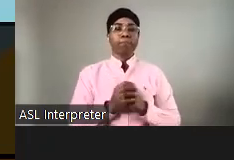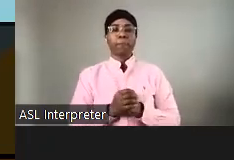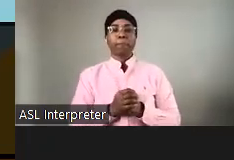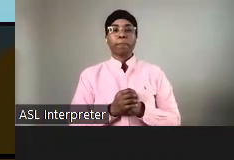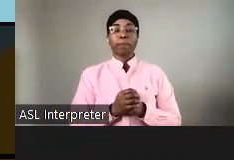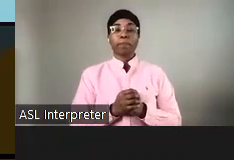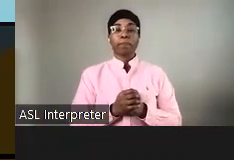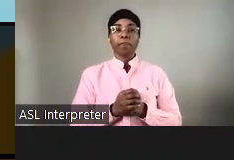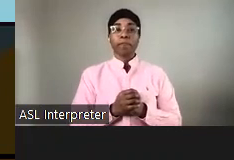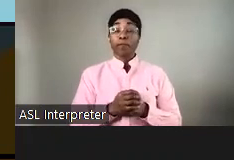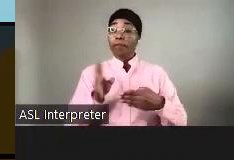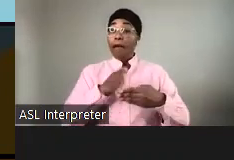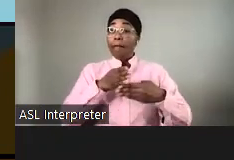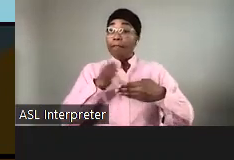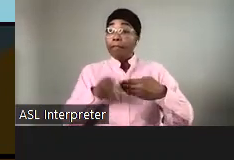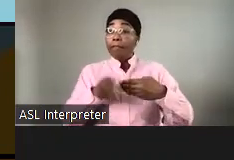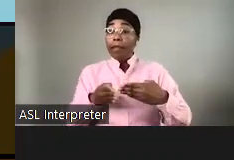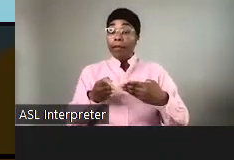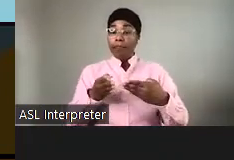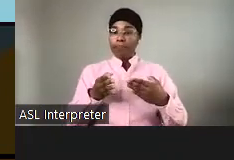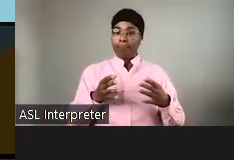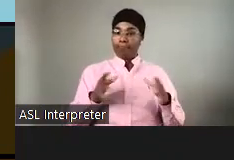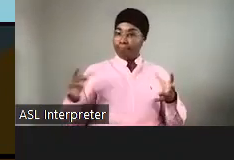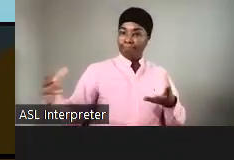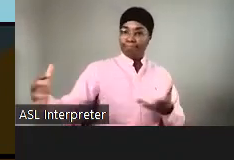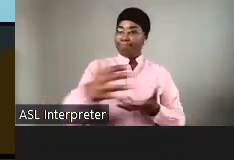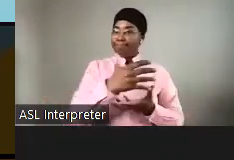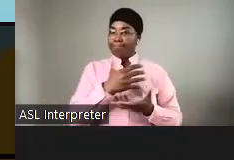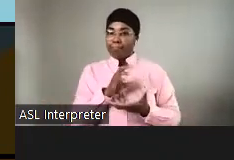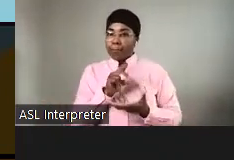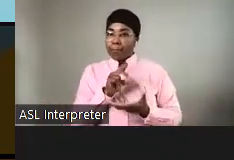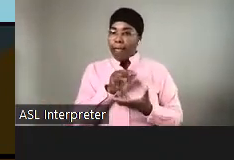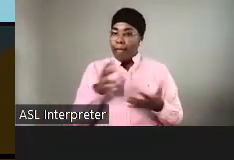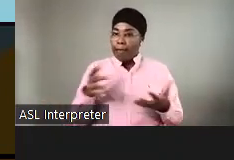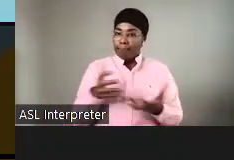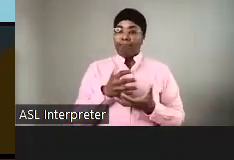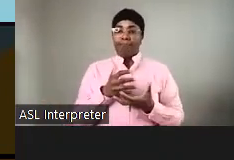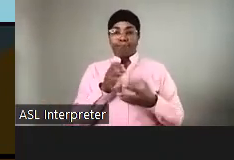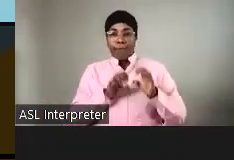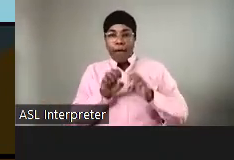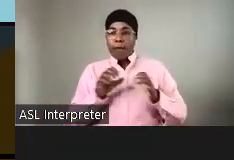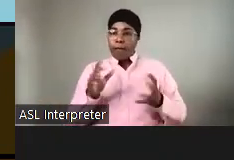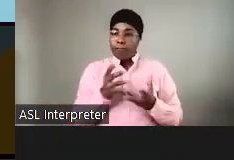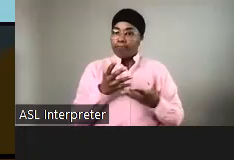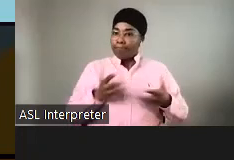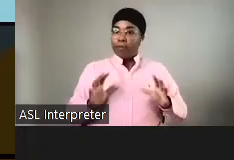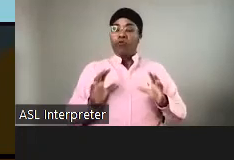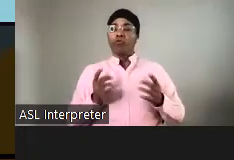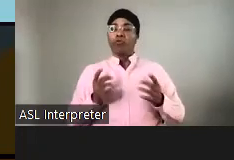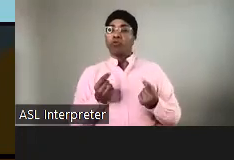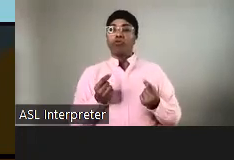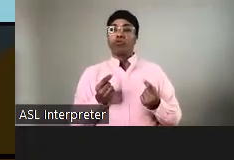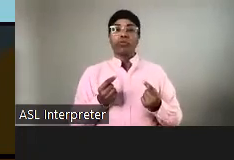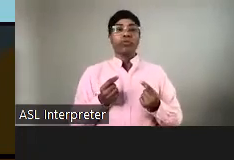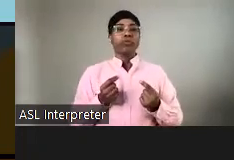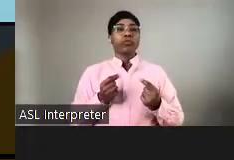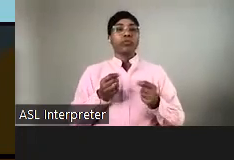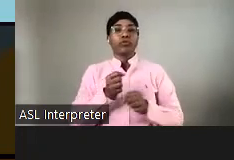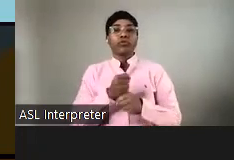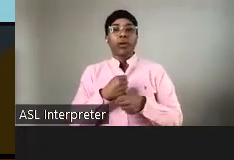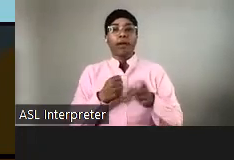we developed this plan that consisted of 3 components. The first component was just the actual stewardship